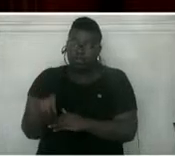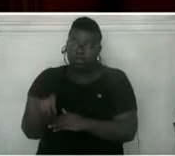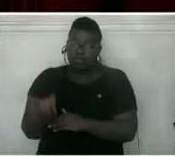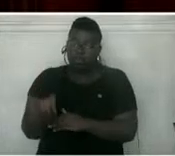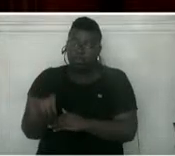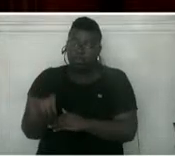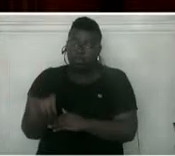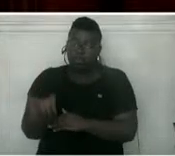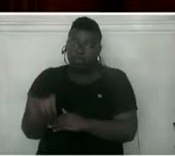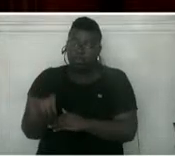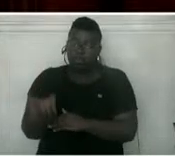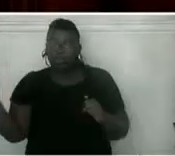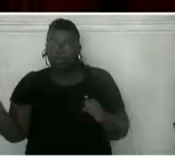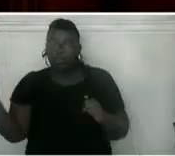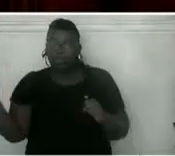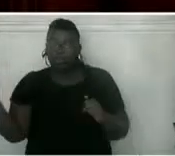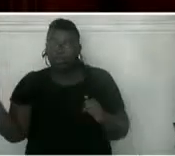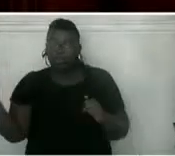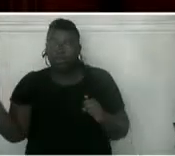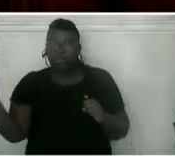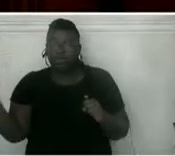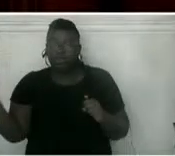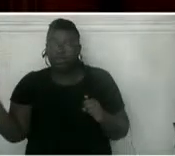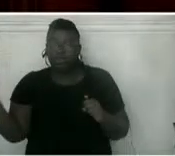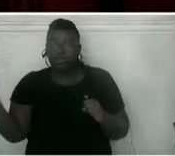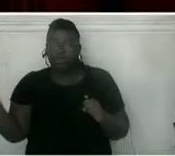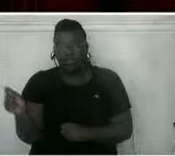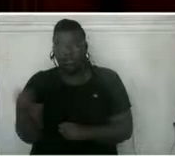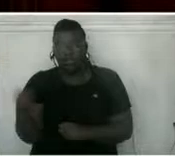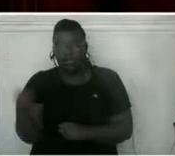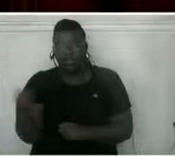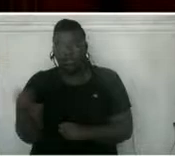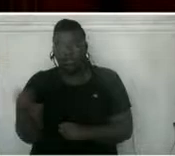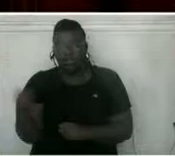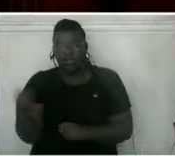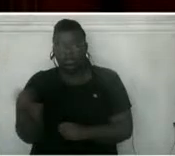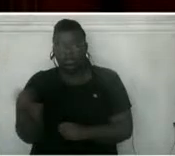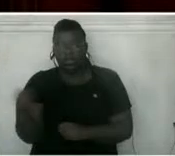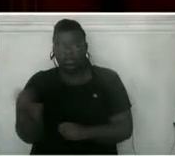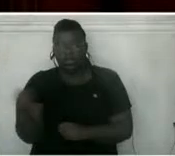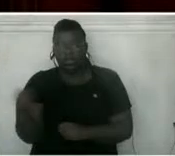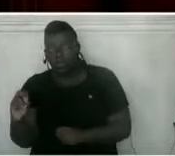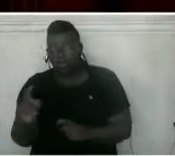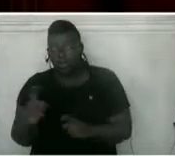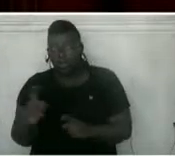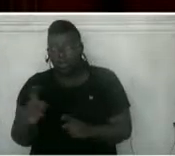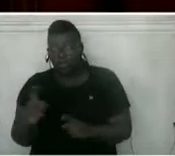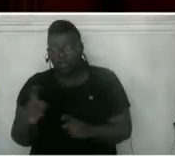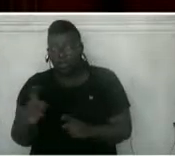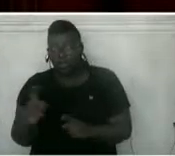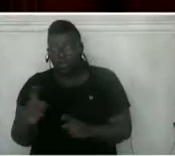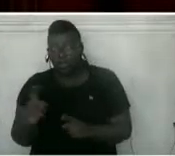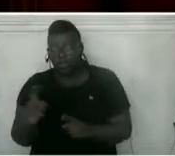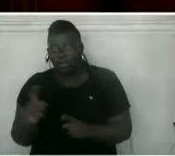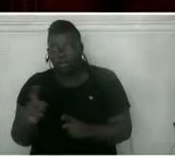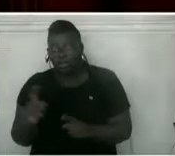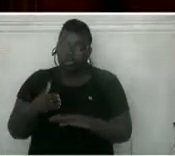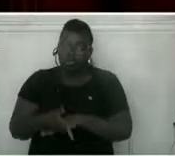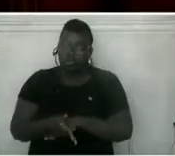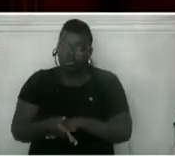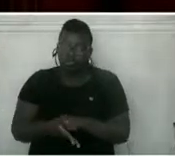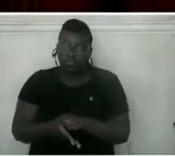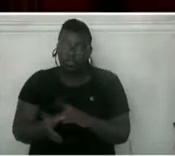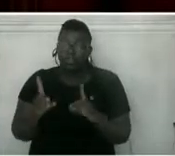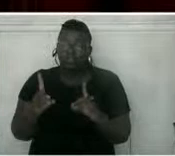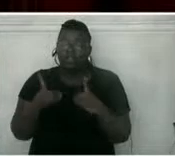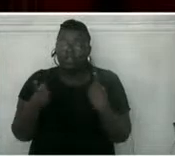Championship in 2020. With regard to ward-based interventions, the department